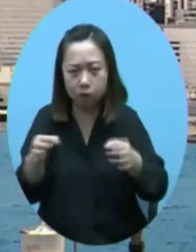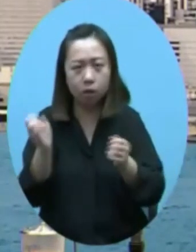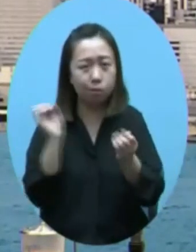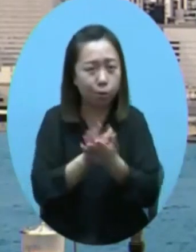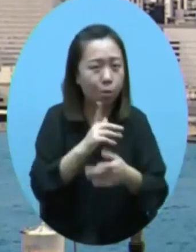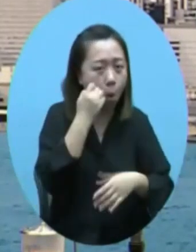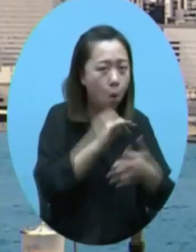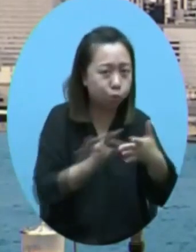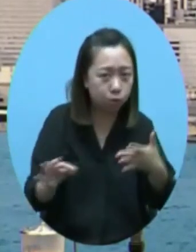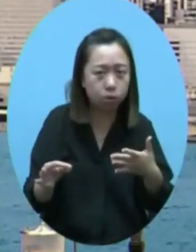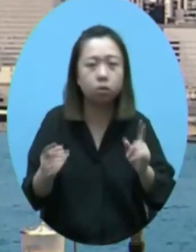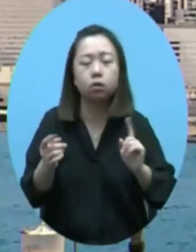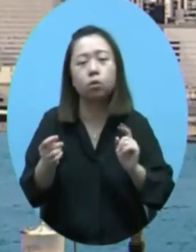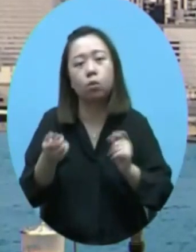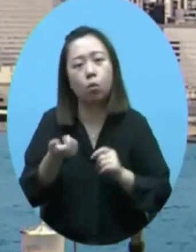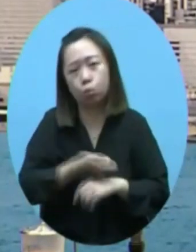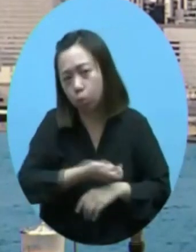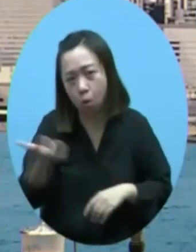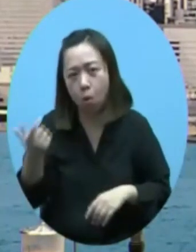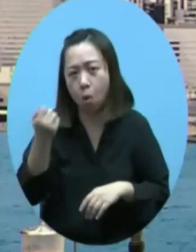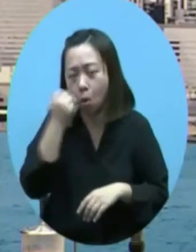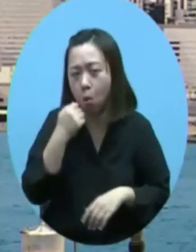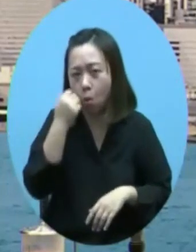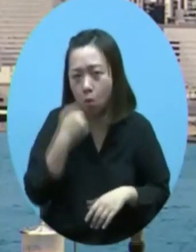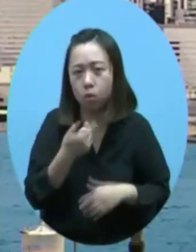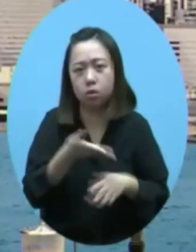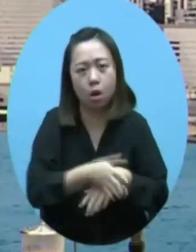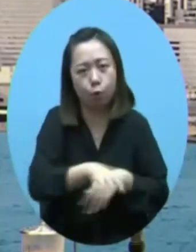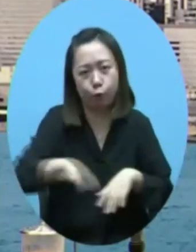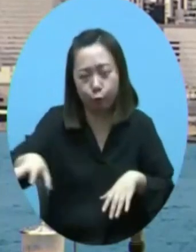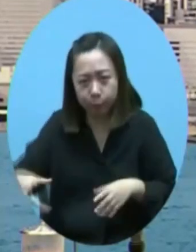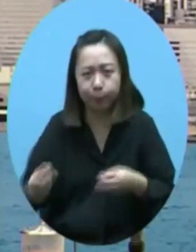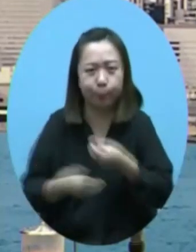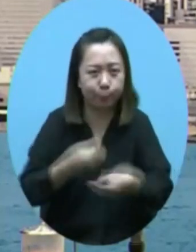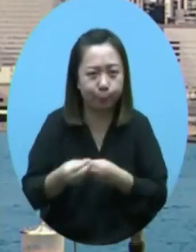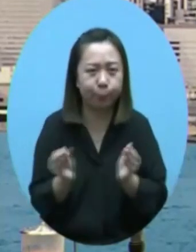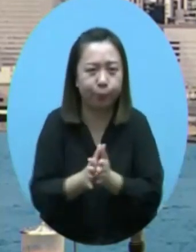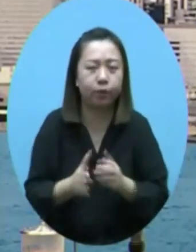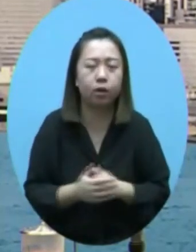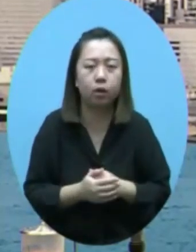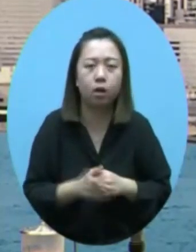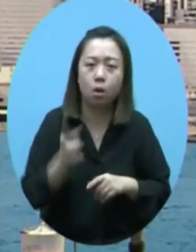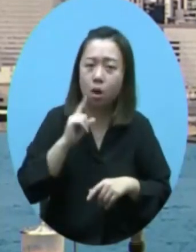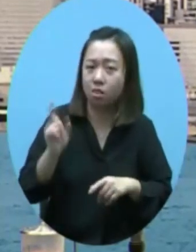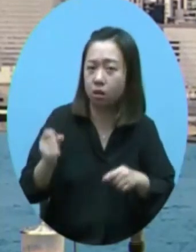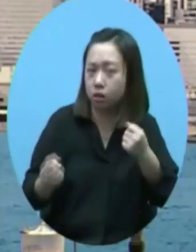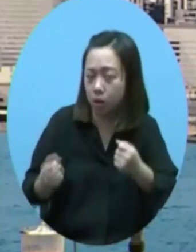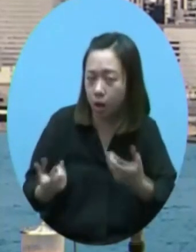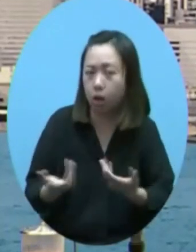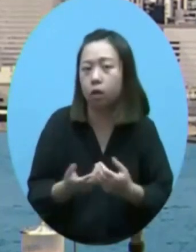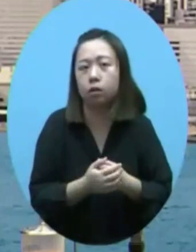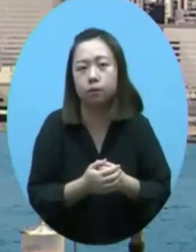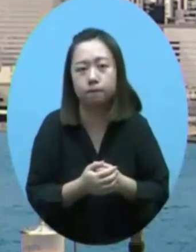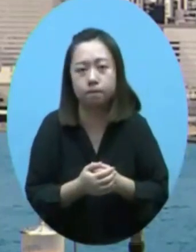and many elderly people in the community, and also taxi drivers, attendees of